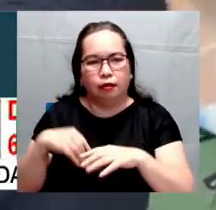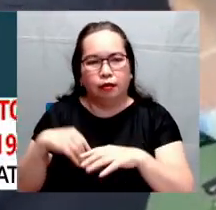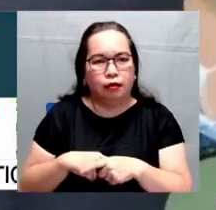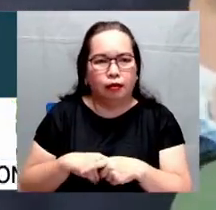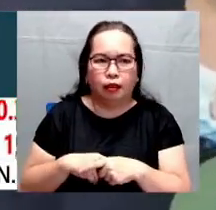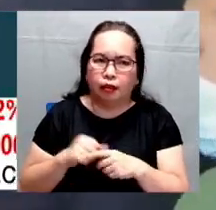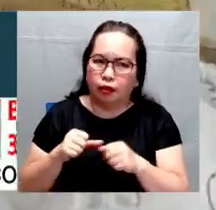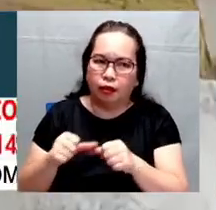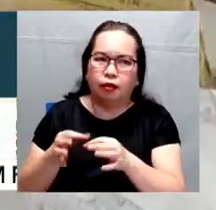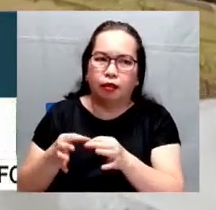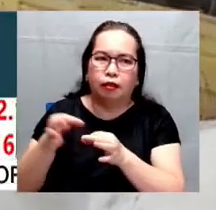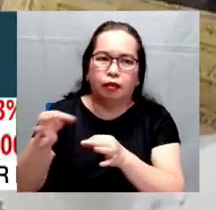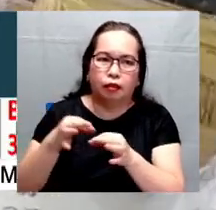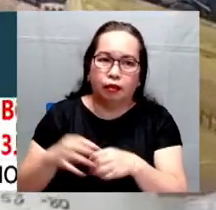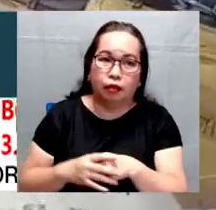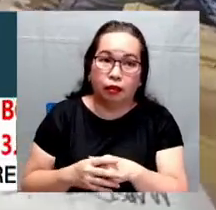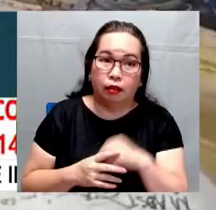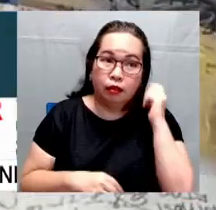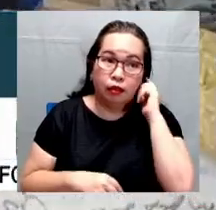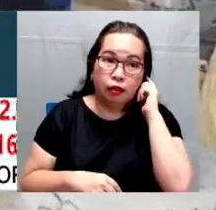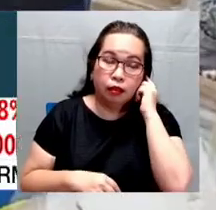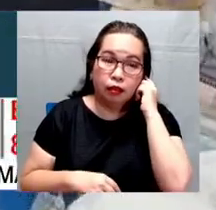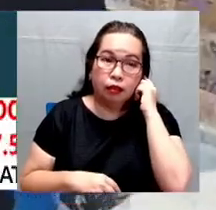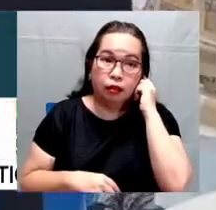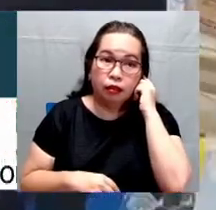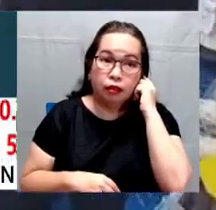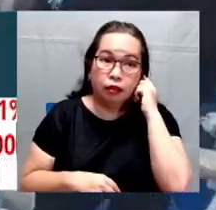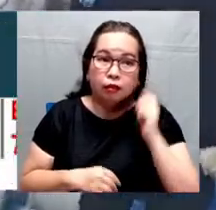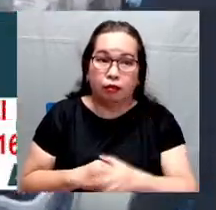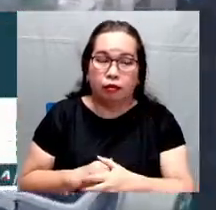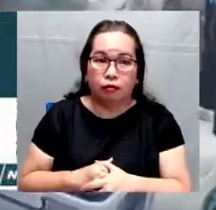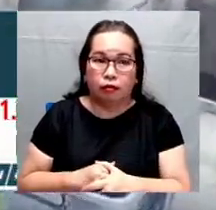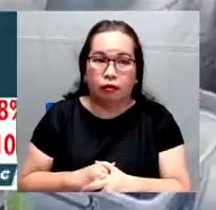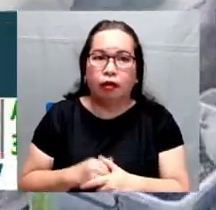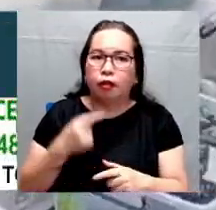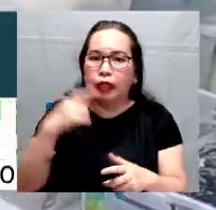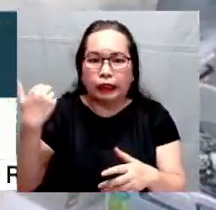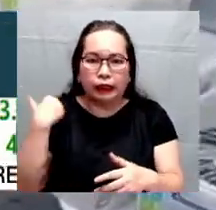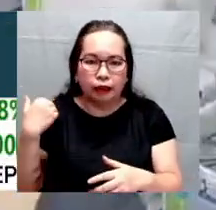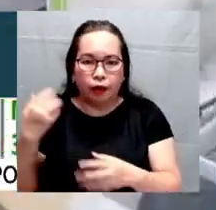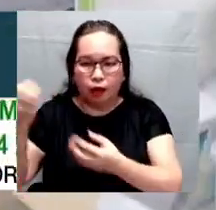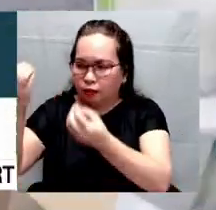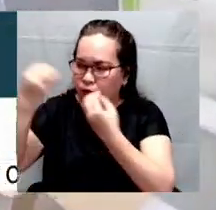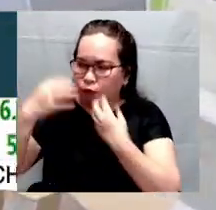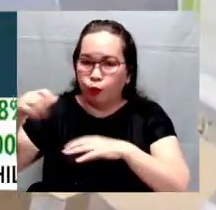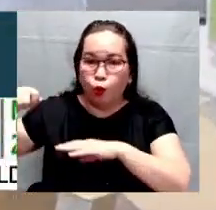to speed up the issuance of court orders that will authorize PDEA in